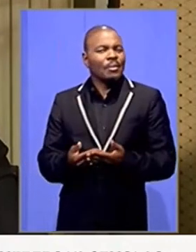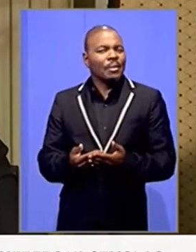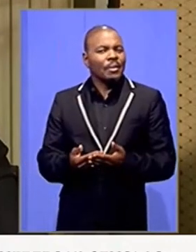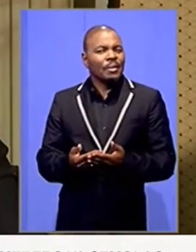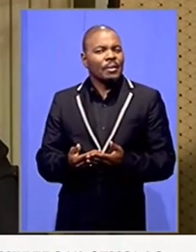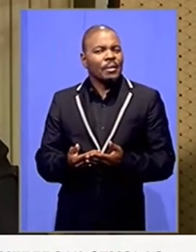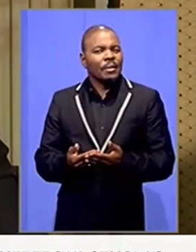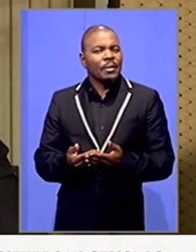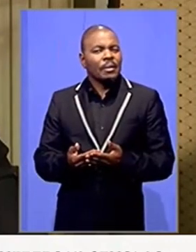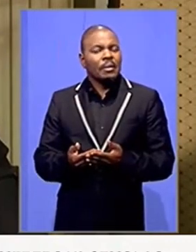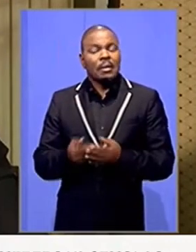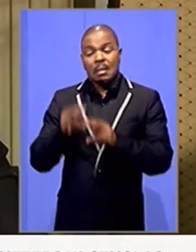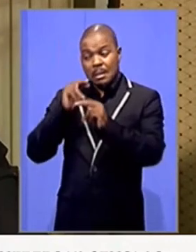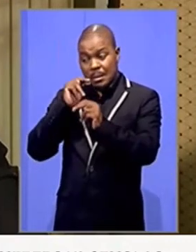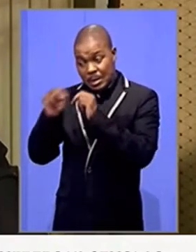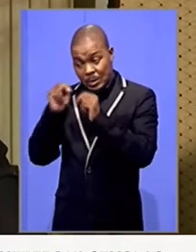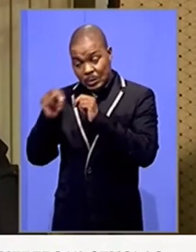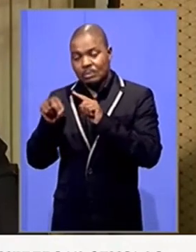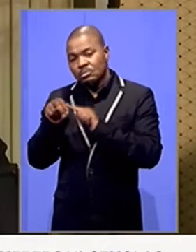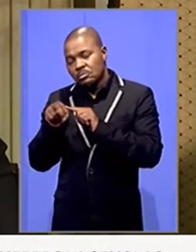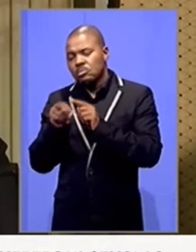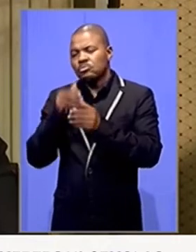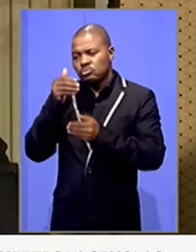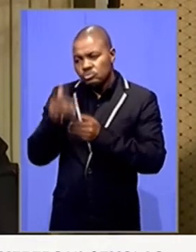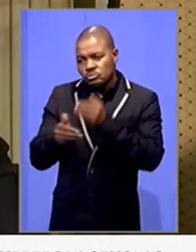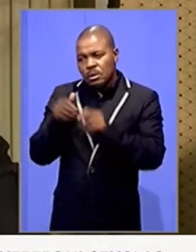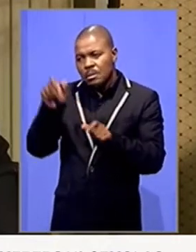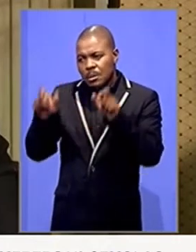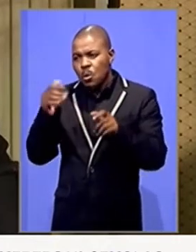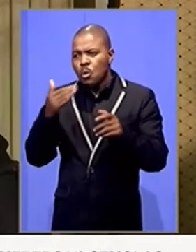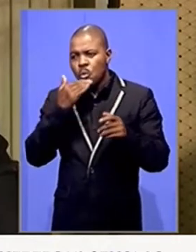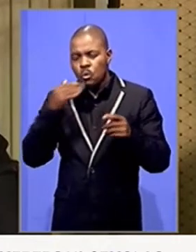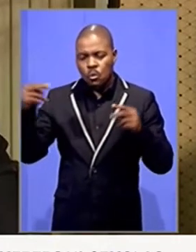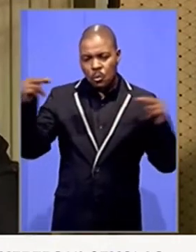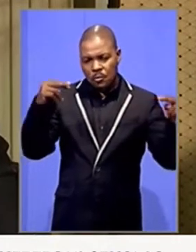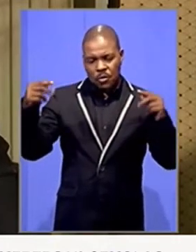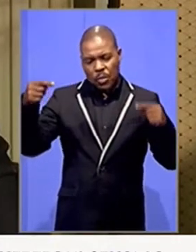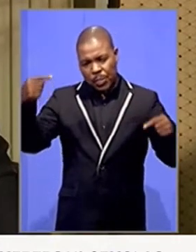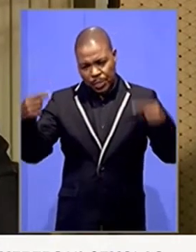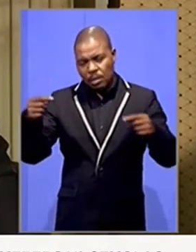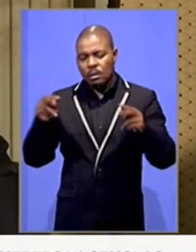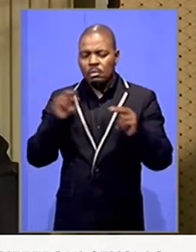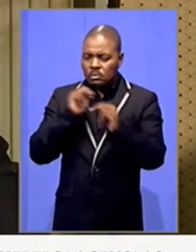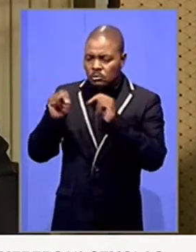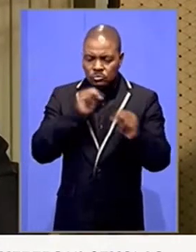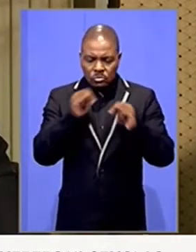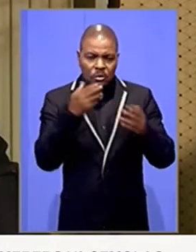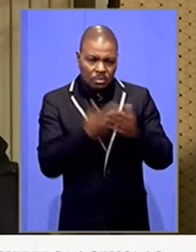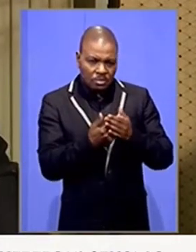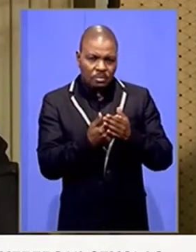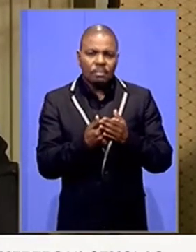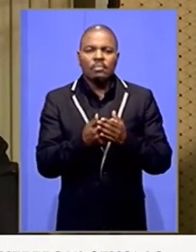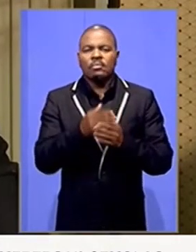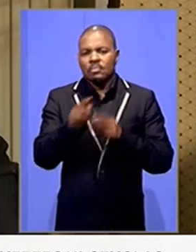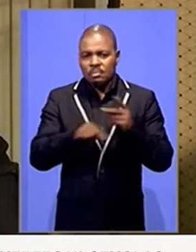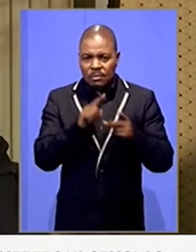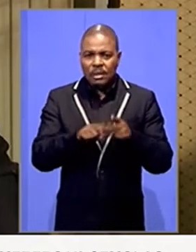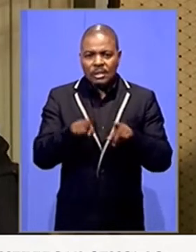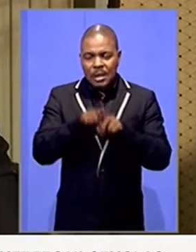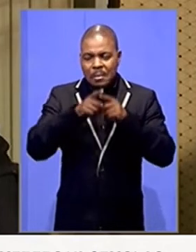end, negotiations are held between people who hold opposing views. We were even able to talk to